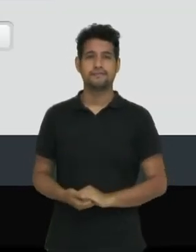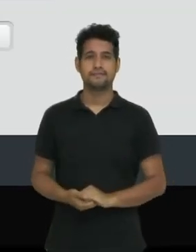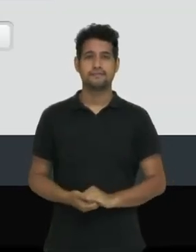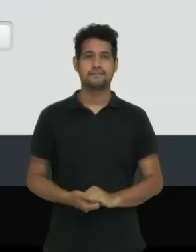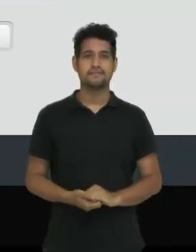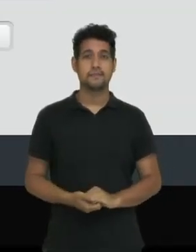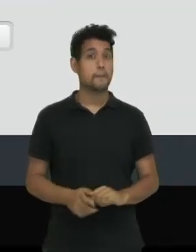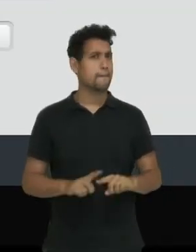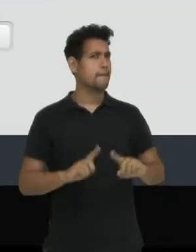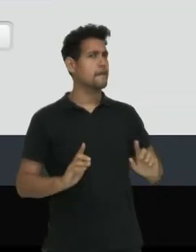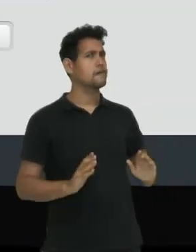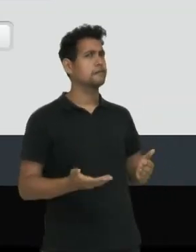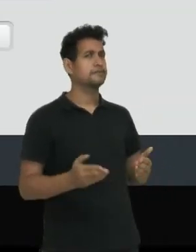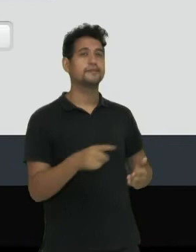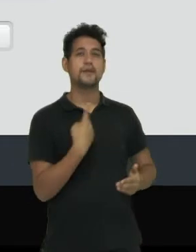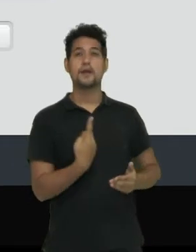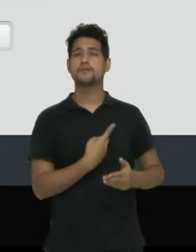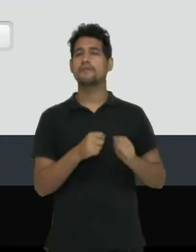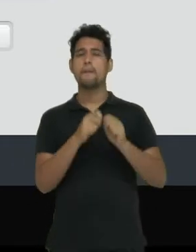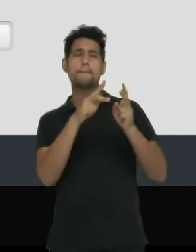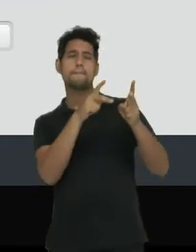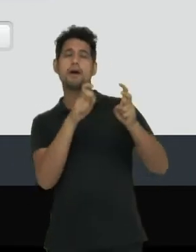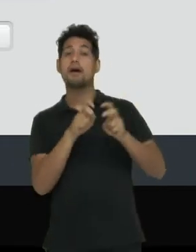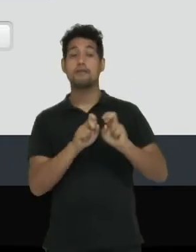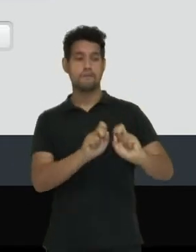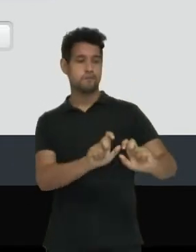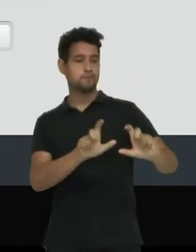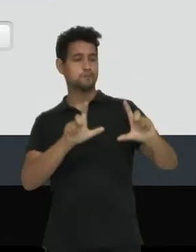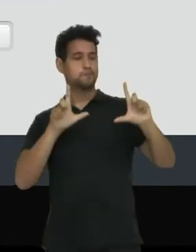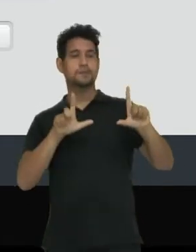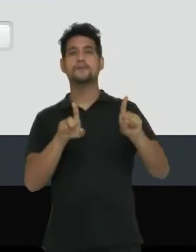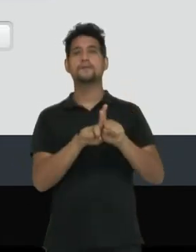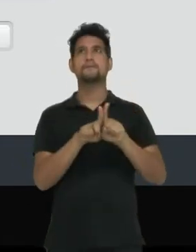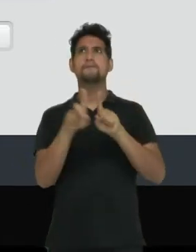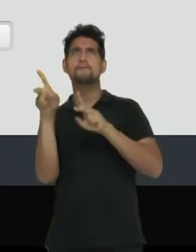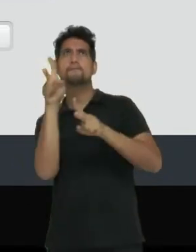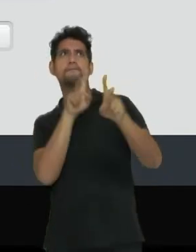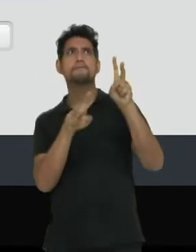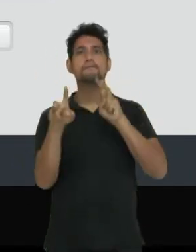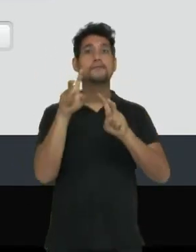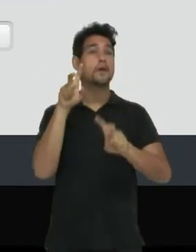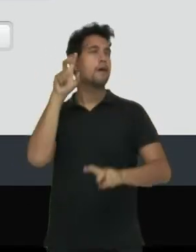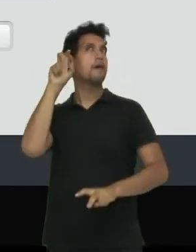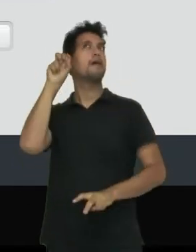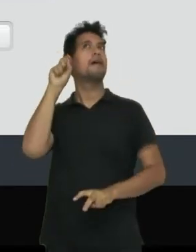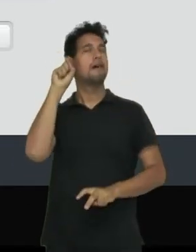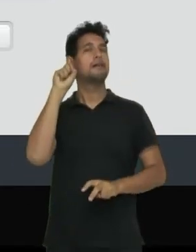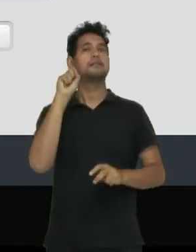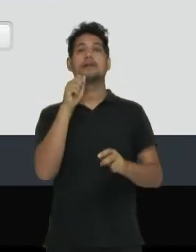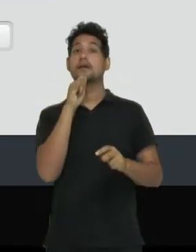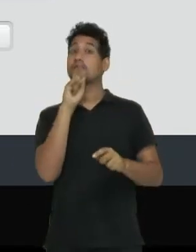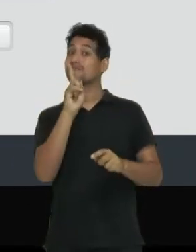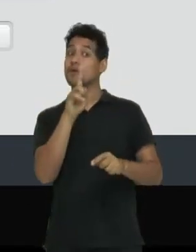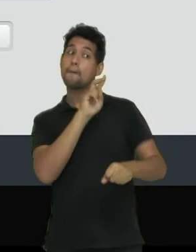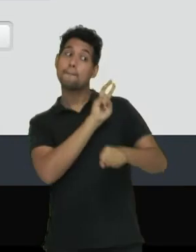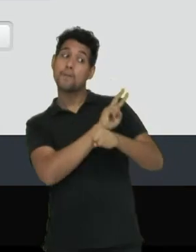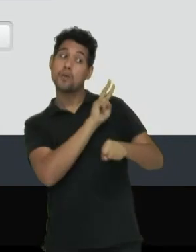Fishing. Agora, nós vamos observar a imagem e ouvir o áudio correspondente a cada uma delas.